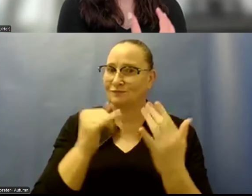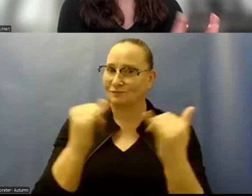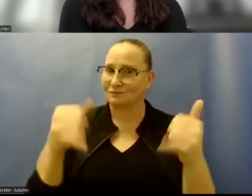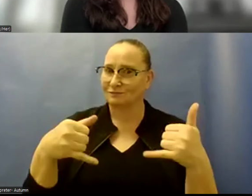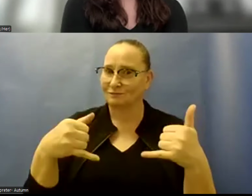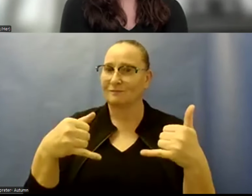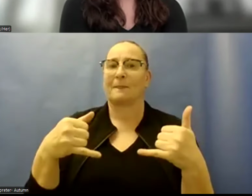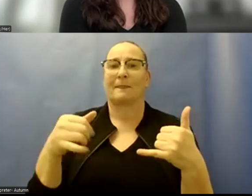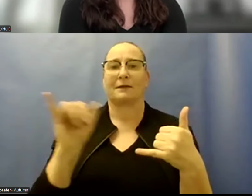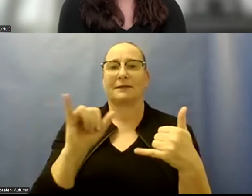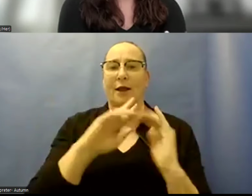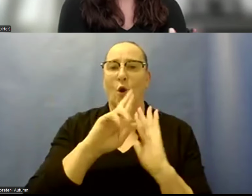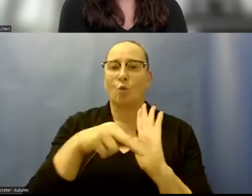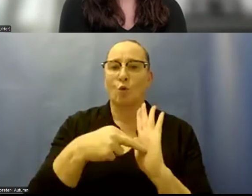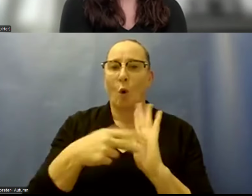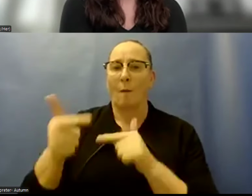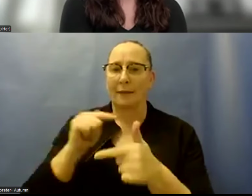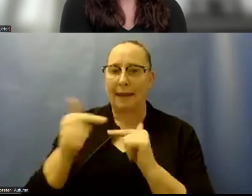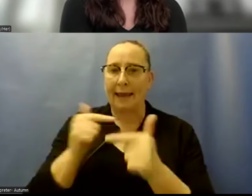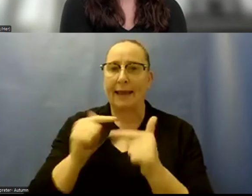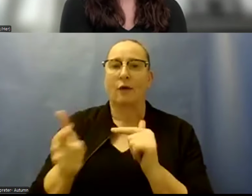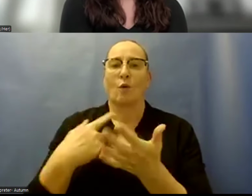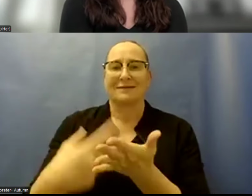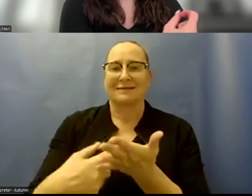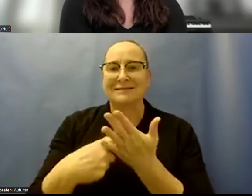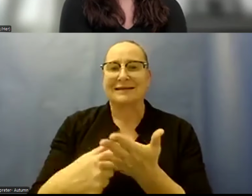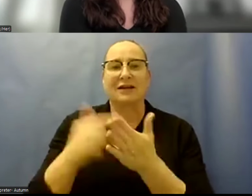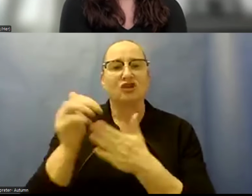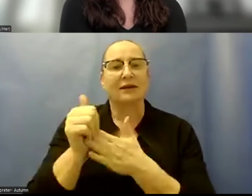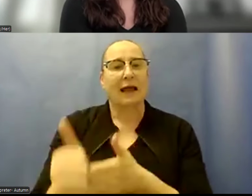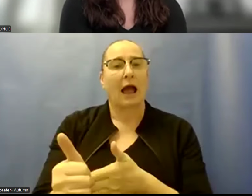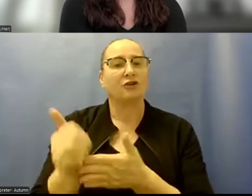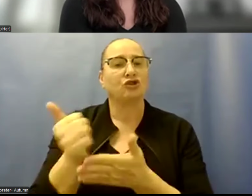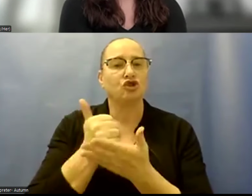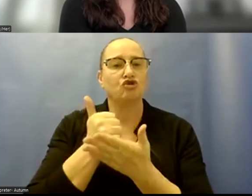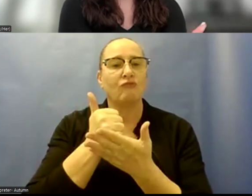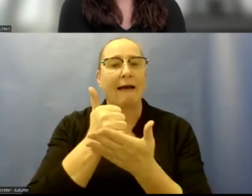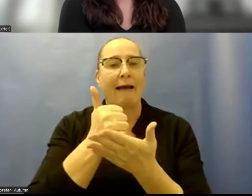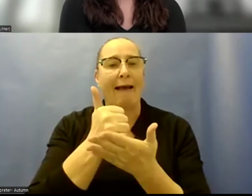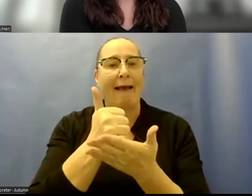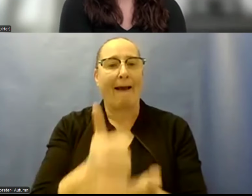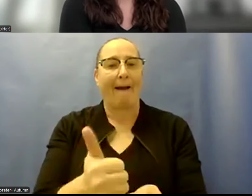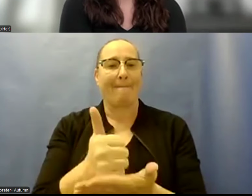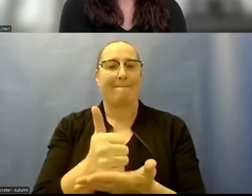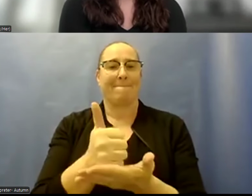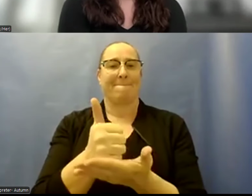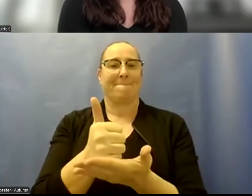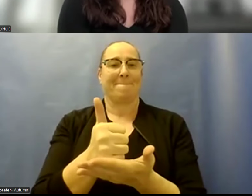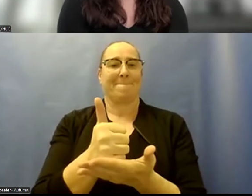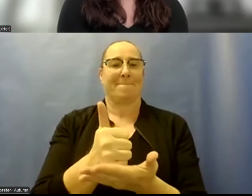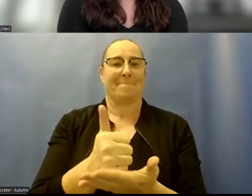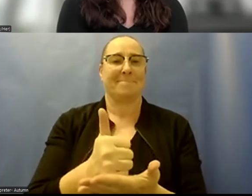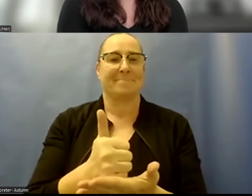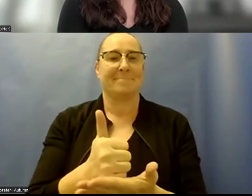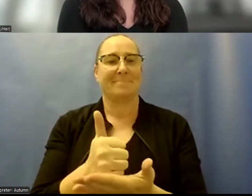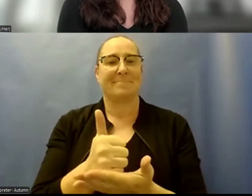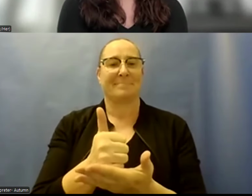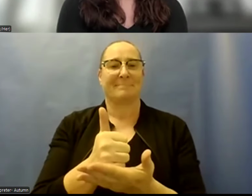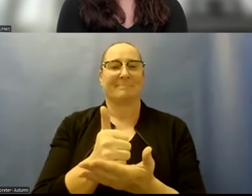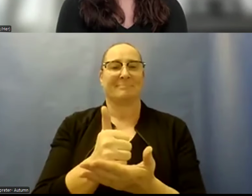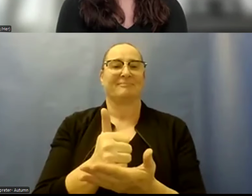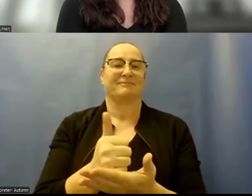things like role playing or even discussion guides to kind of help conversations feel less intimidating. I also think it's